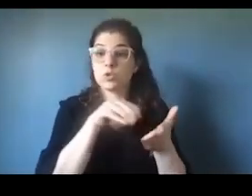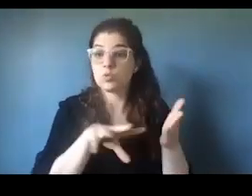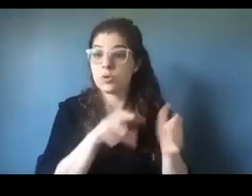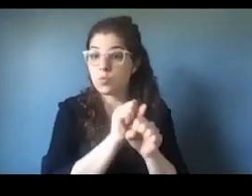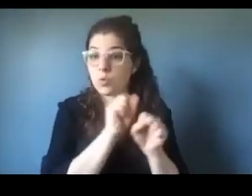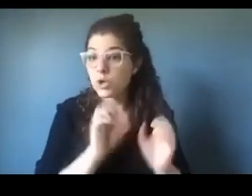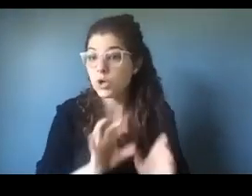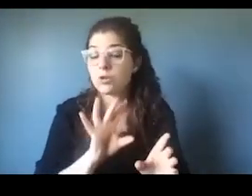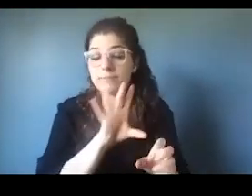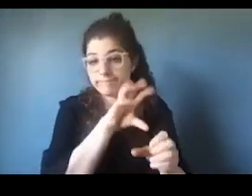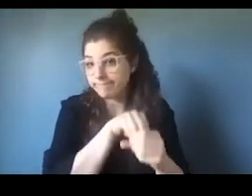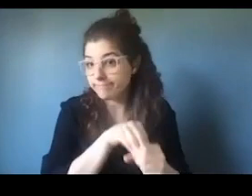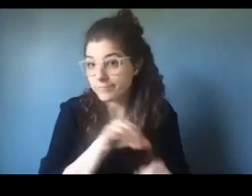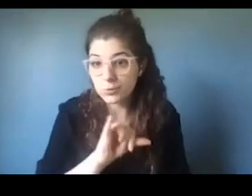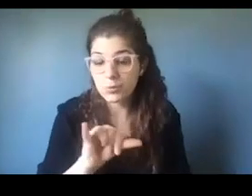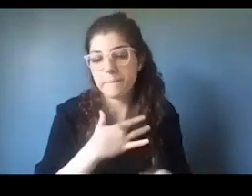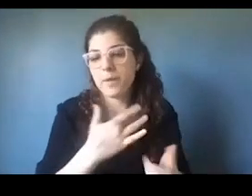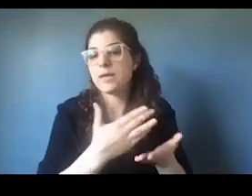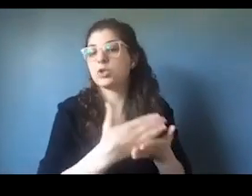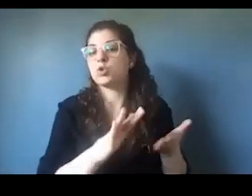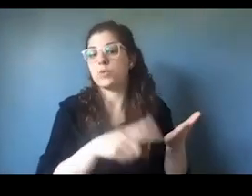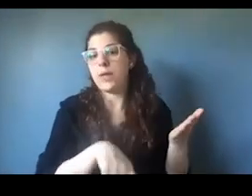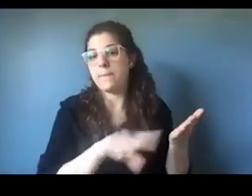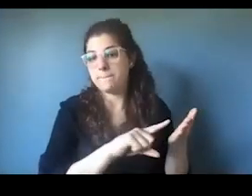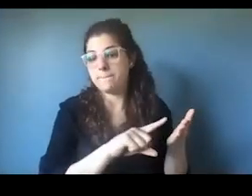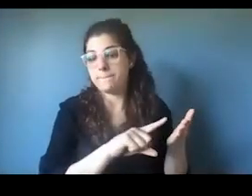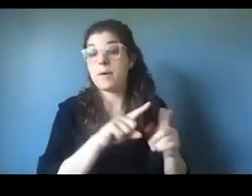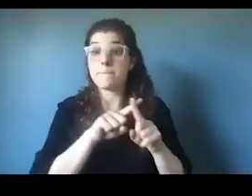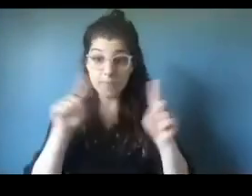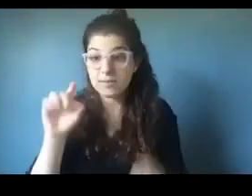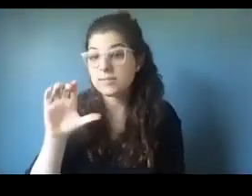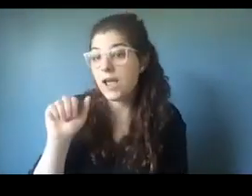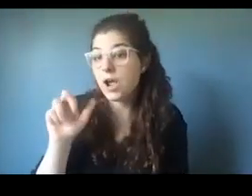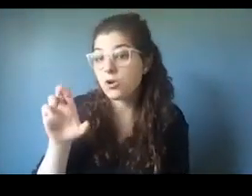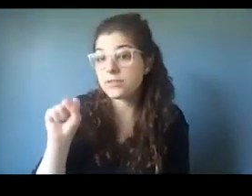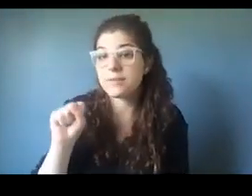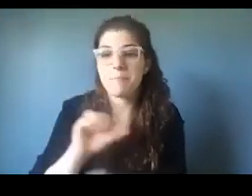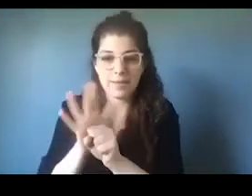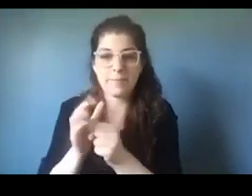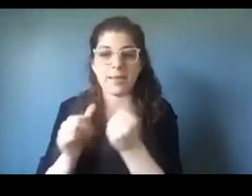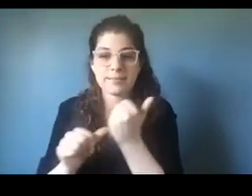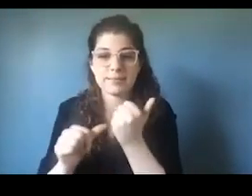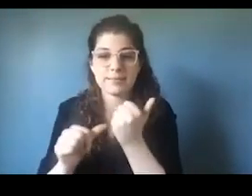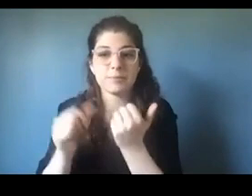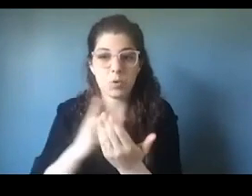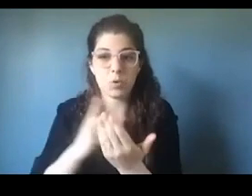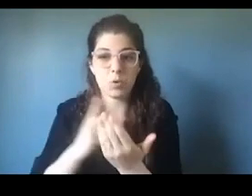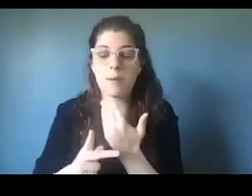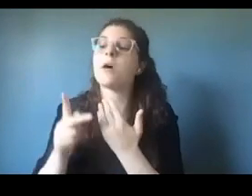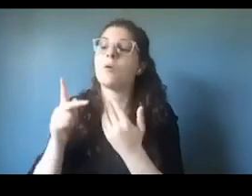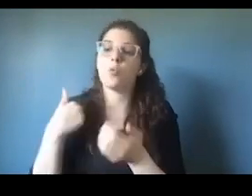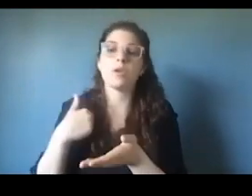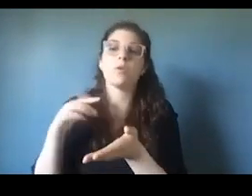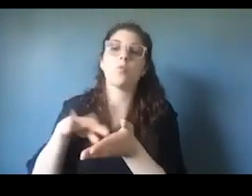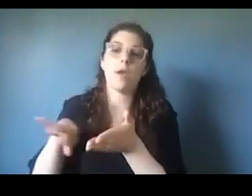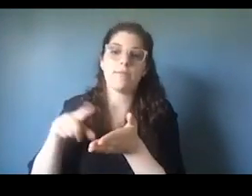into some of those categories. Through the pandemic unemployment assistance program, those restrictions were waived. So now